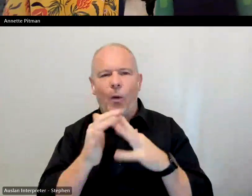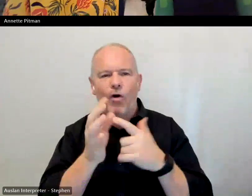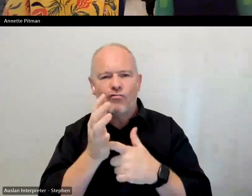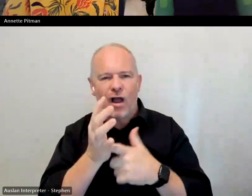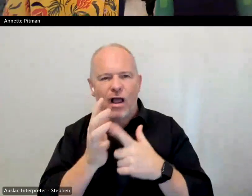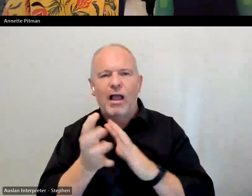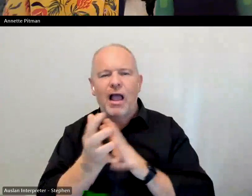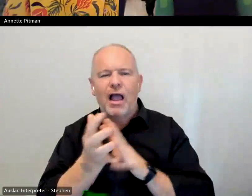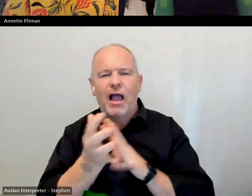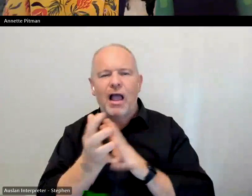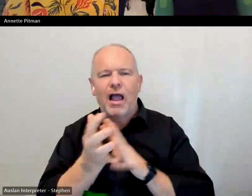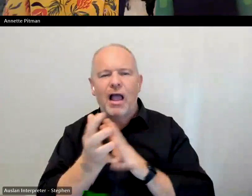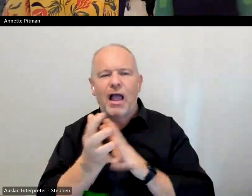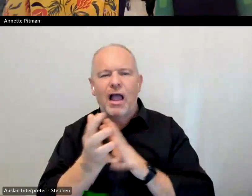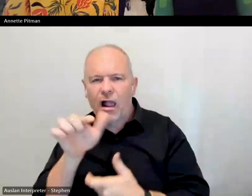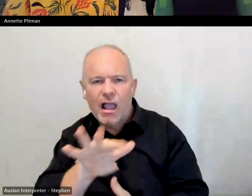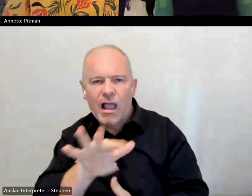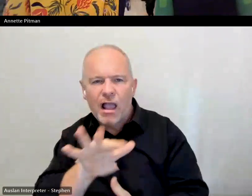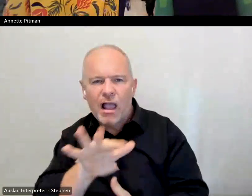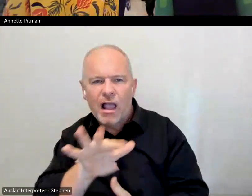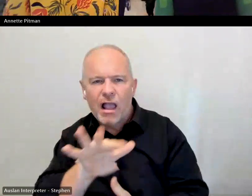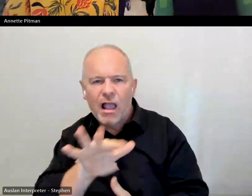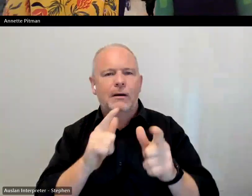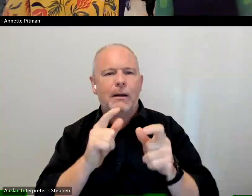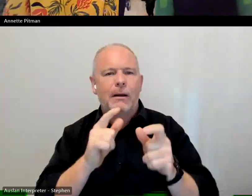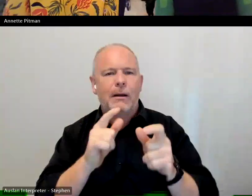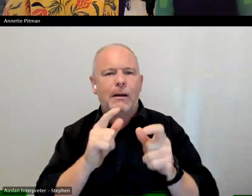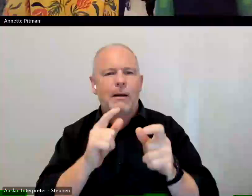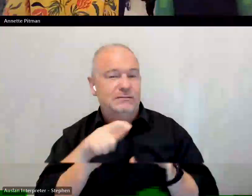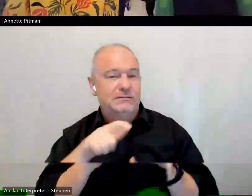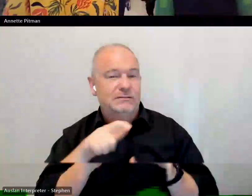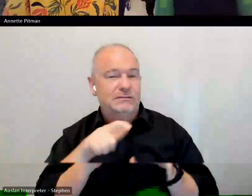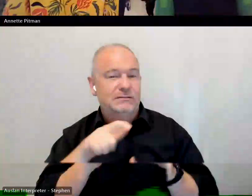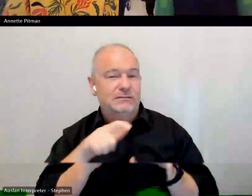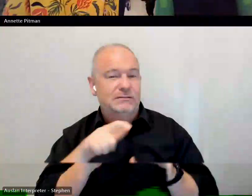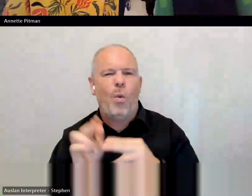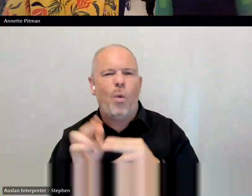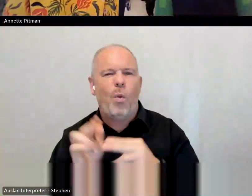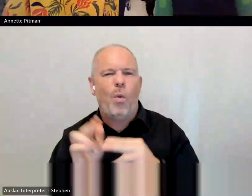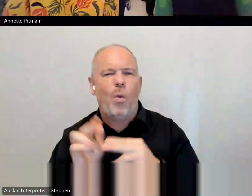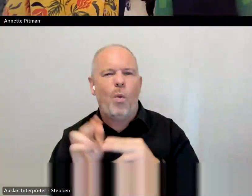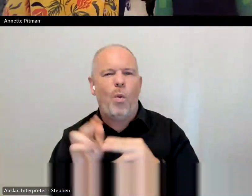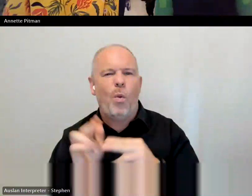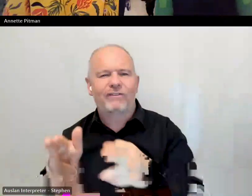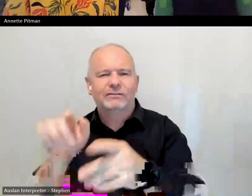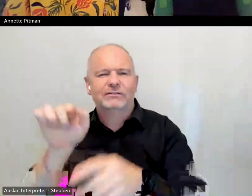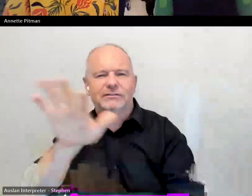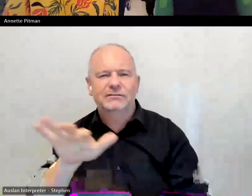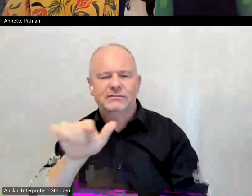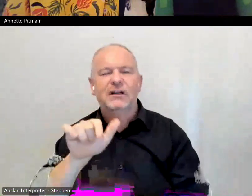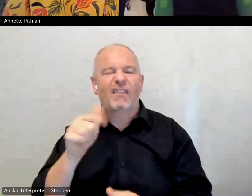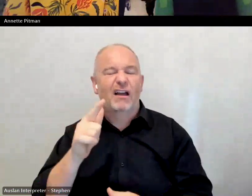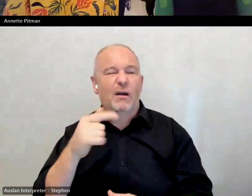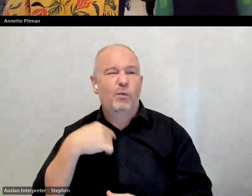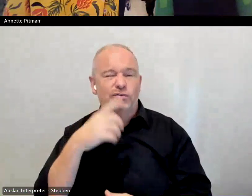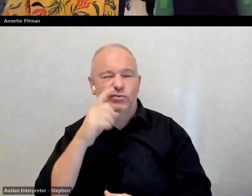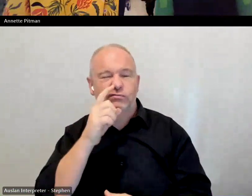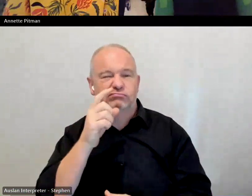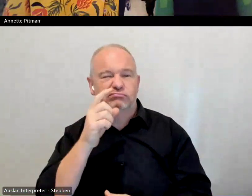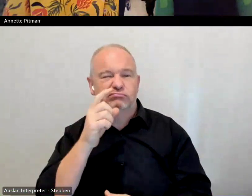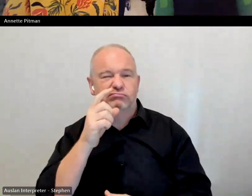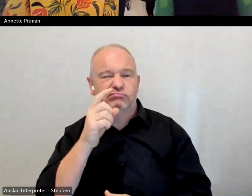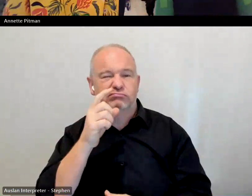Hunter area, going over to Bathurst and also up in the Northern Rivers region as well. And then we expect to expand that in the second